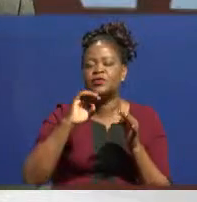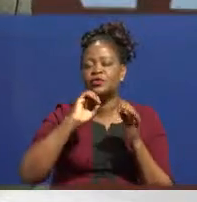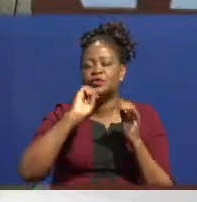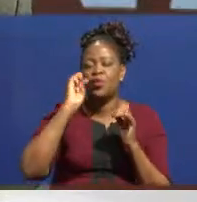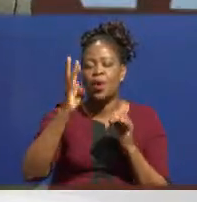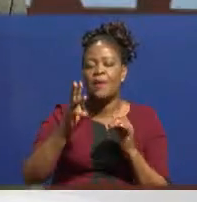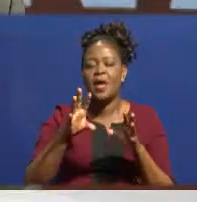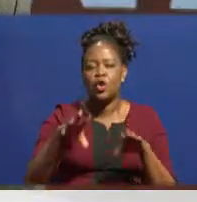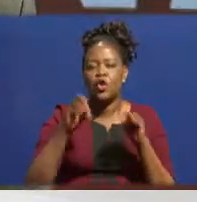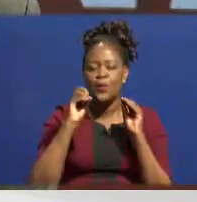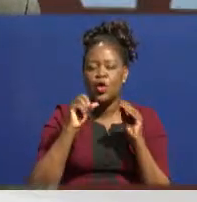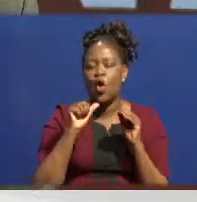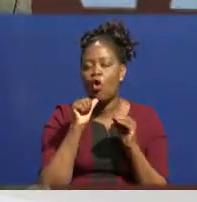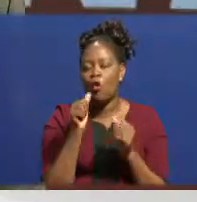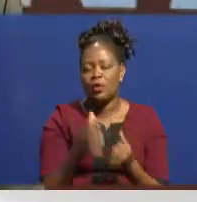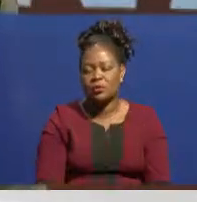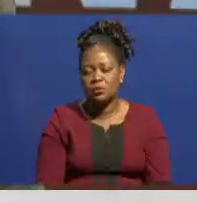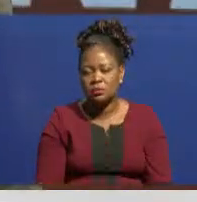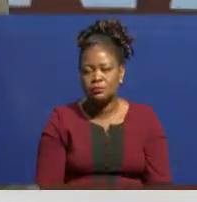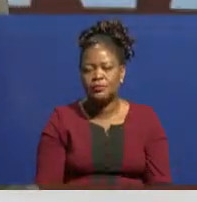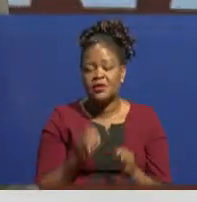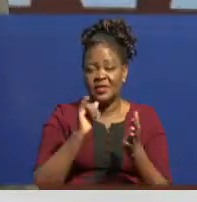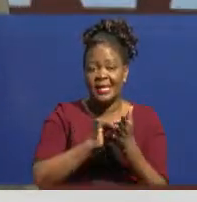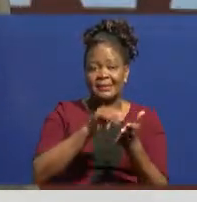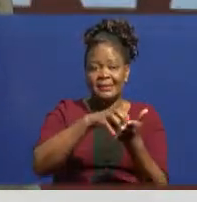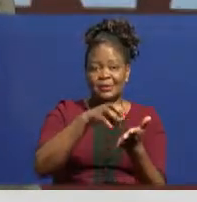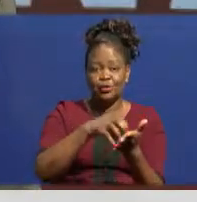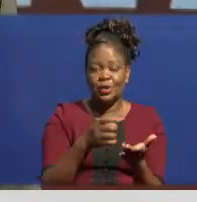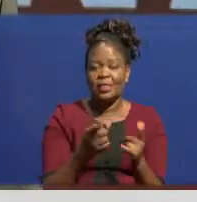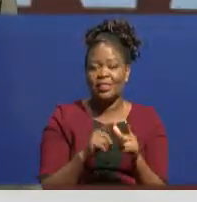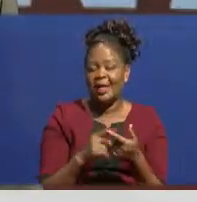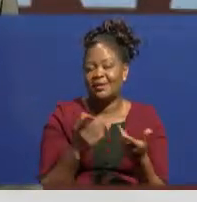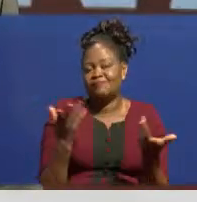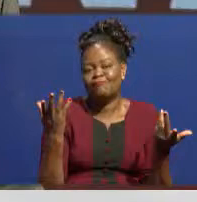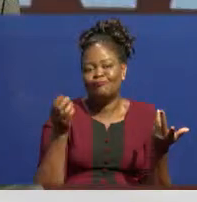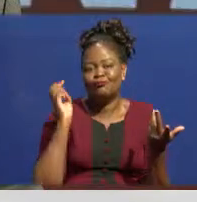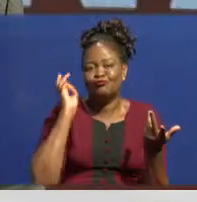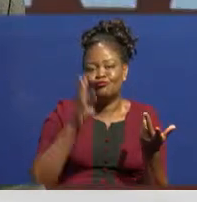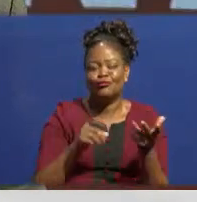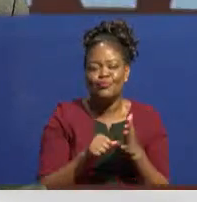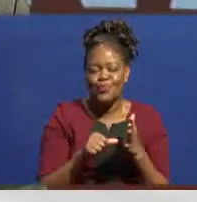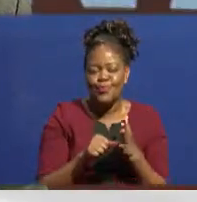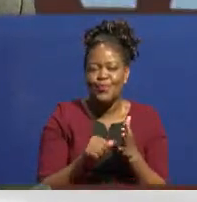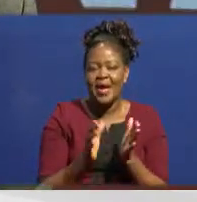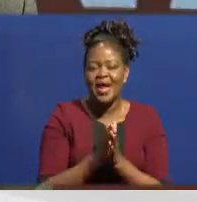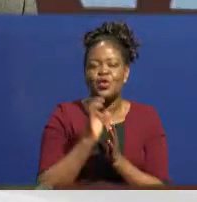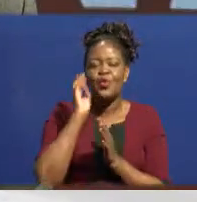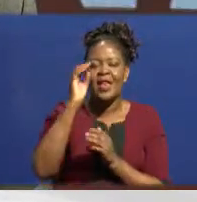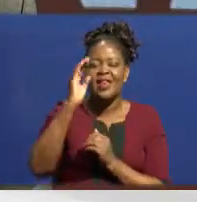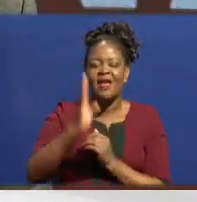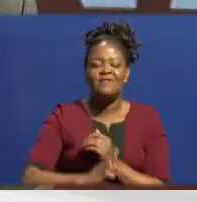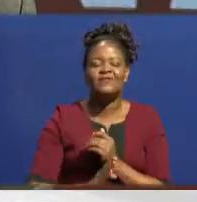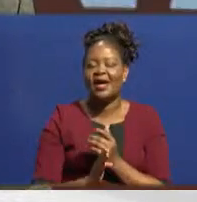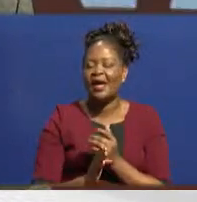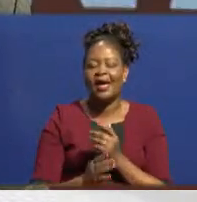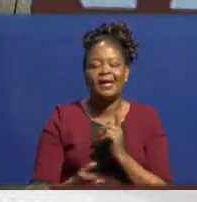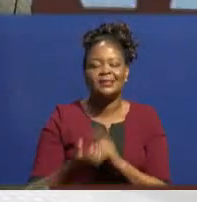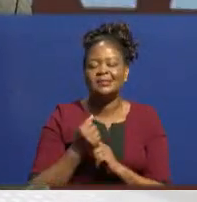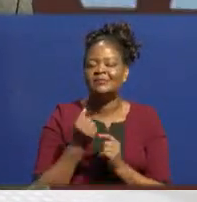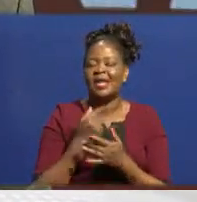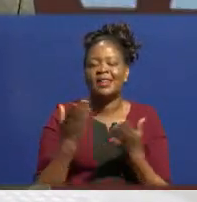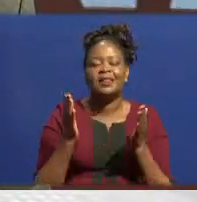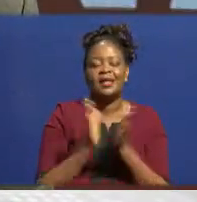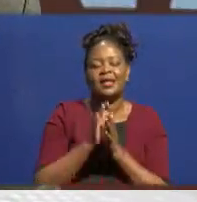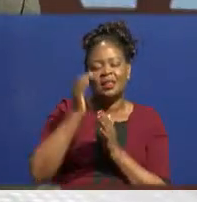to be adopted or not? If that is the case, then we will be in crisis. We'll never go anywhere far, and I tend